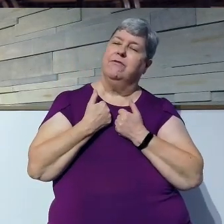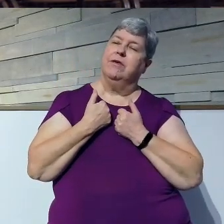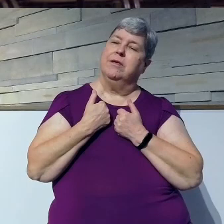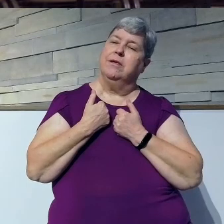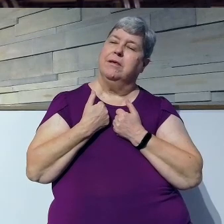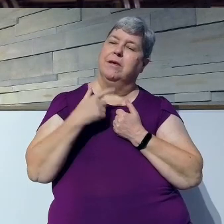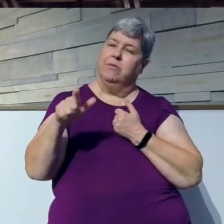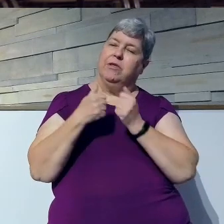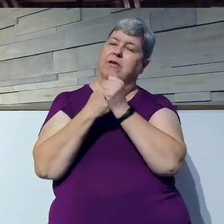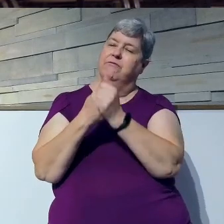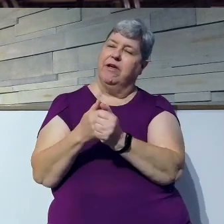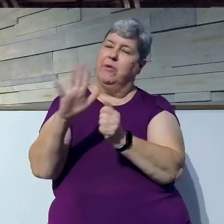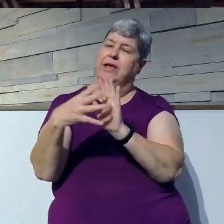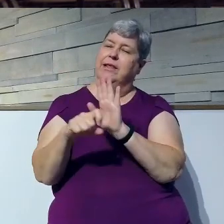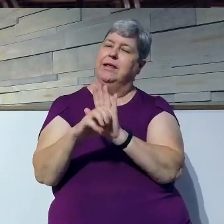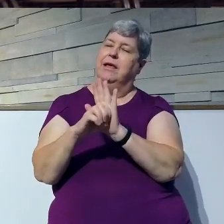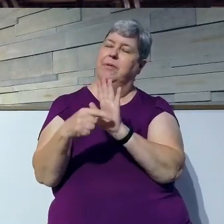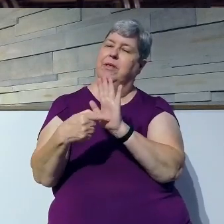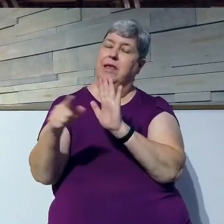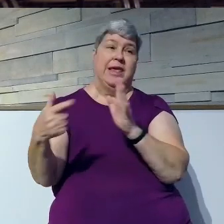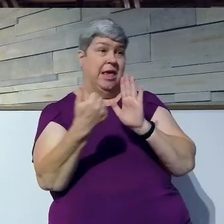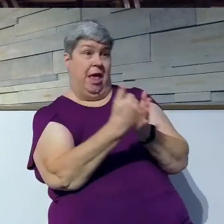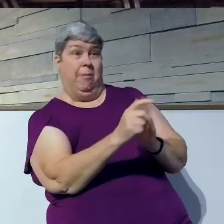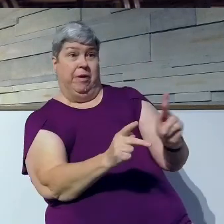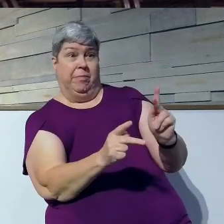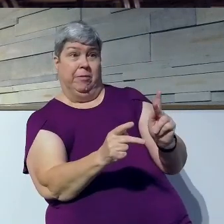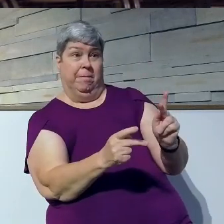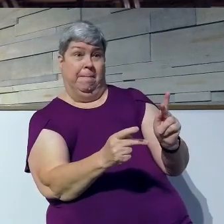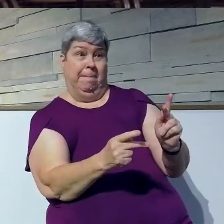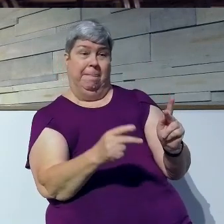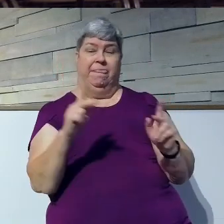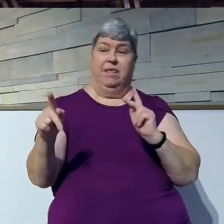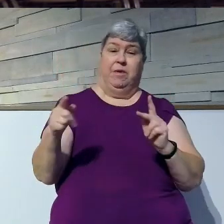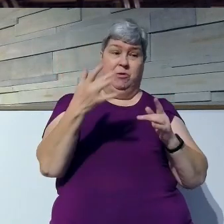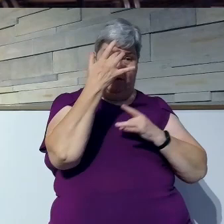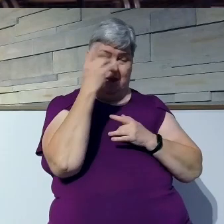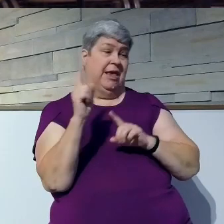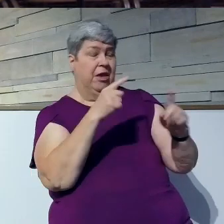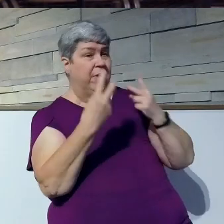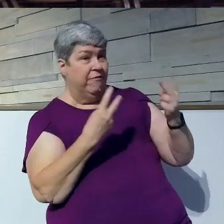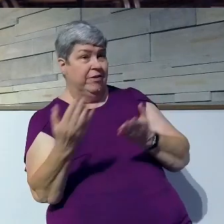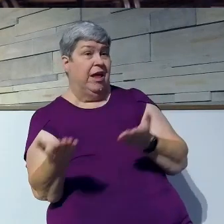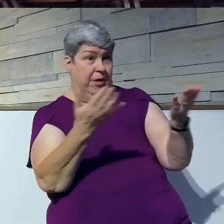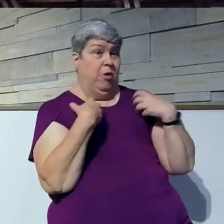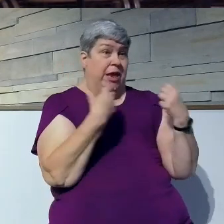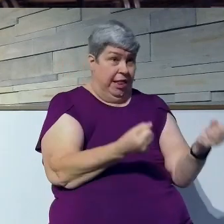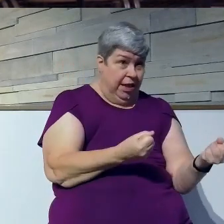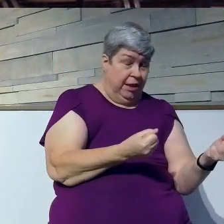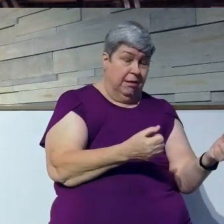to follow what he did. What did he do? He helped people. To those who were sick, he went and visited and brought healing to